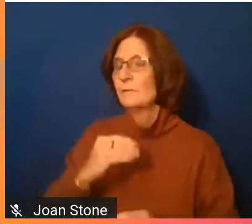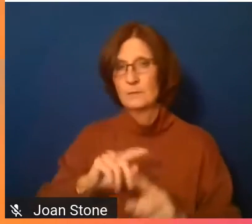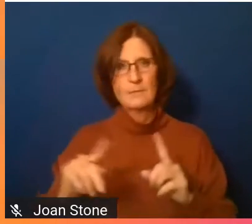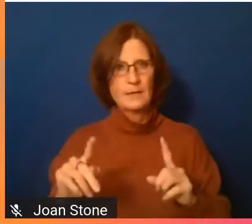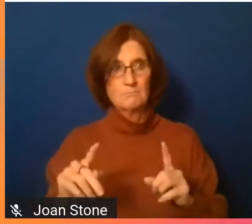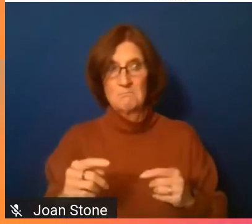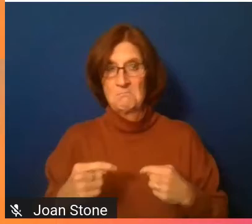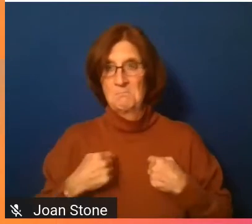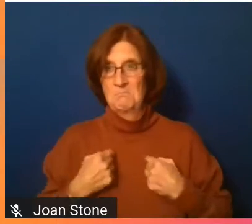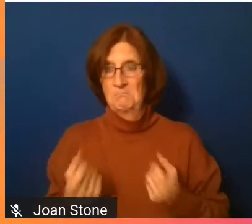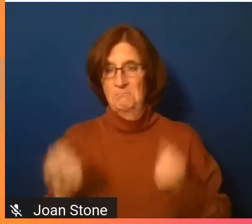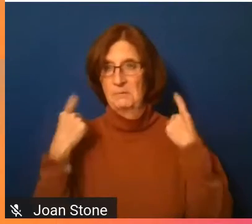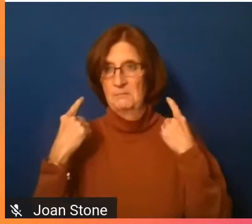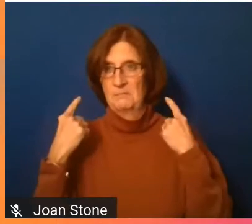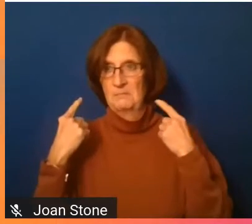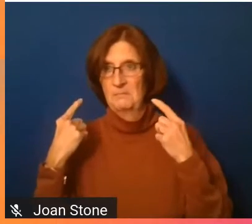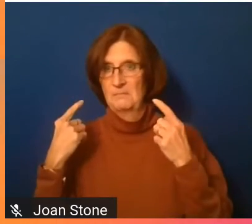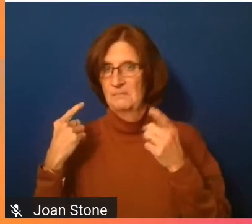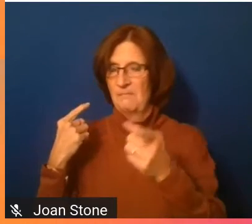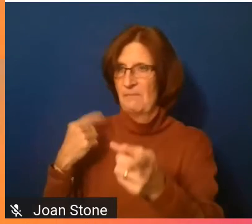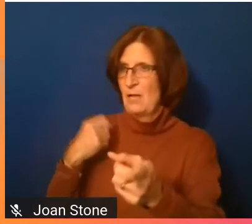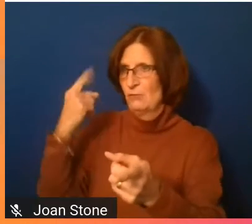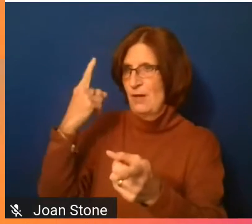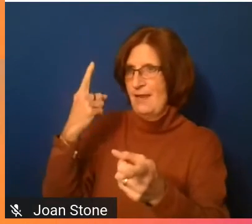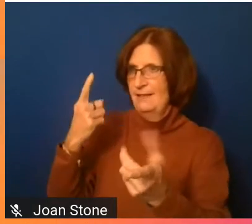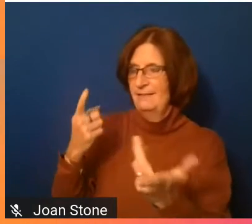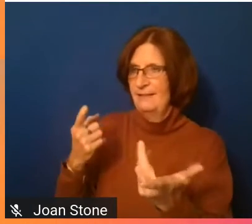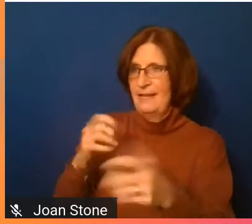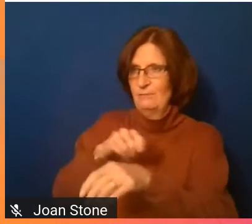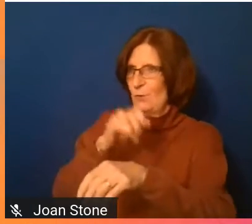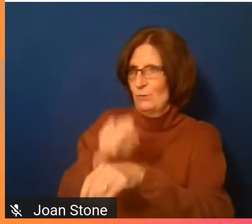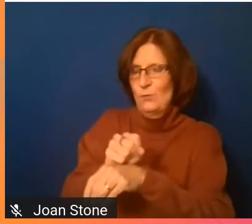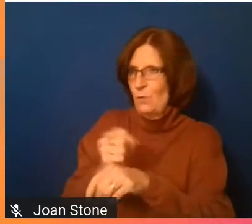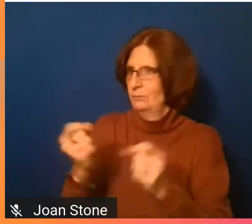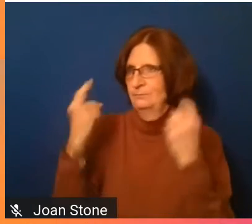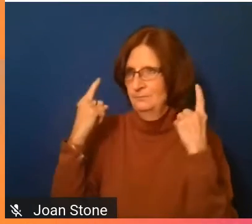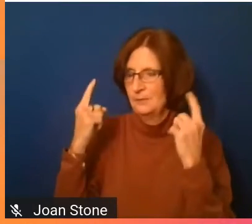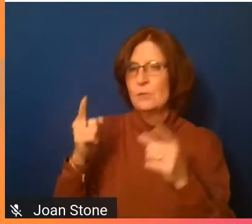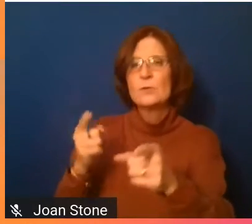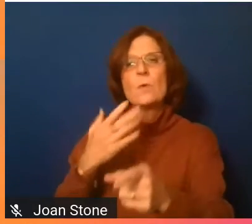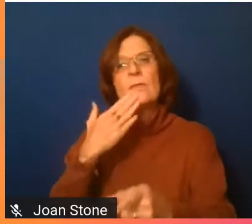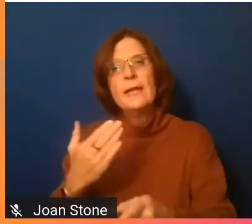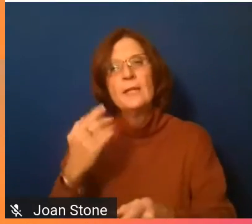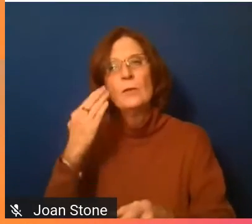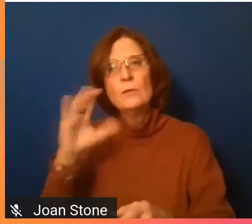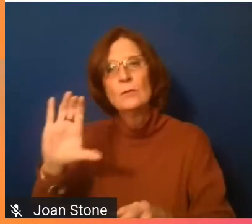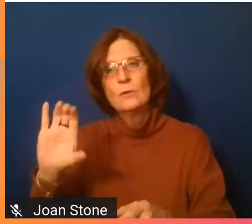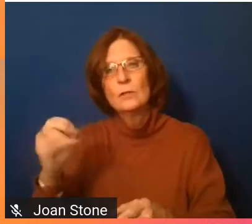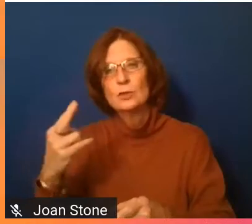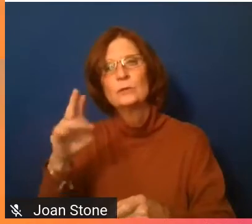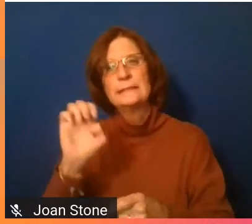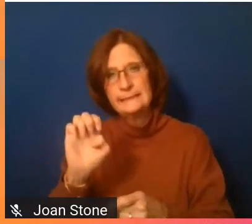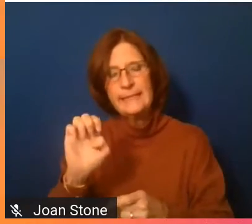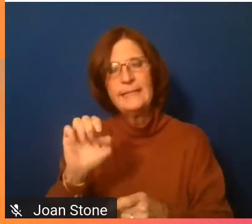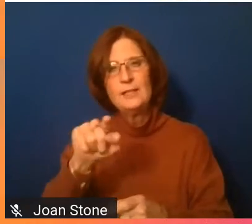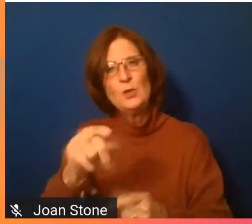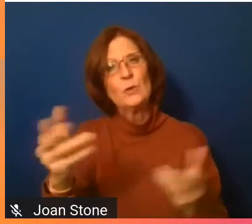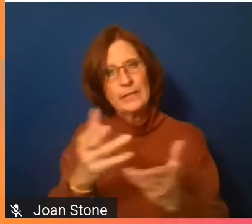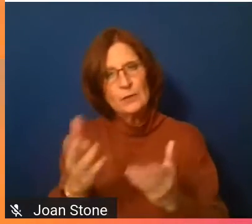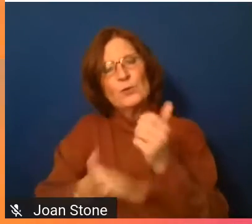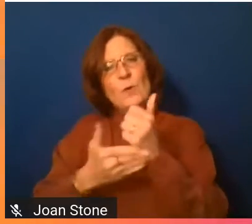I couldn't understand a word that you were saying. So thank you to Christine for being here to help us